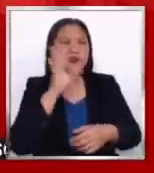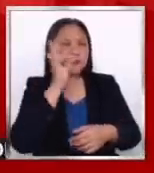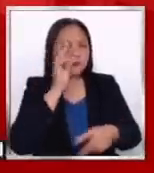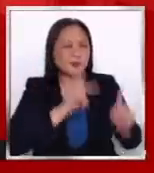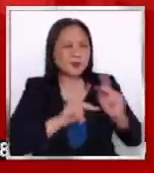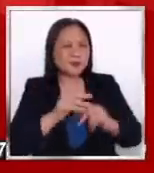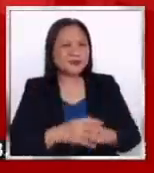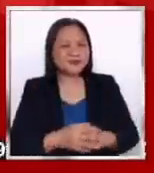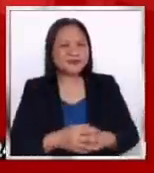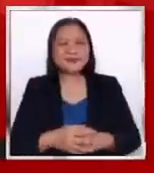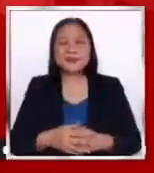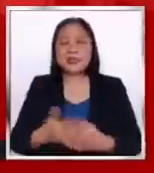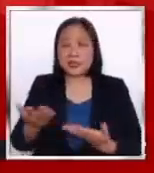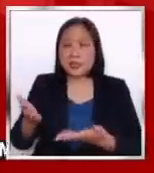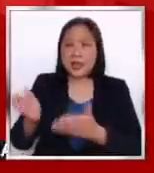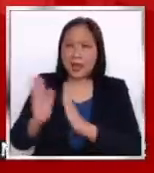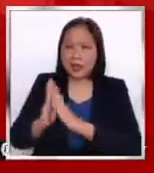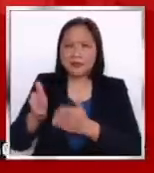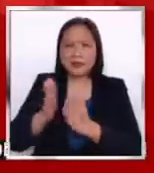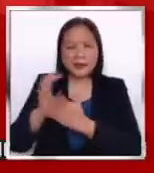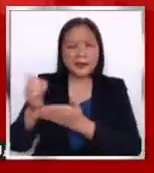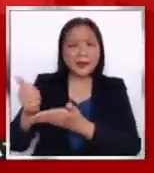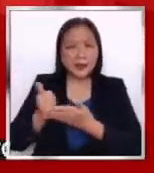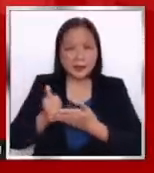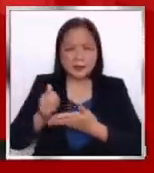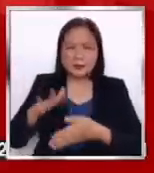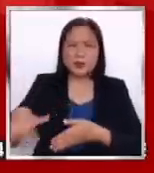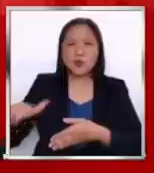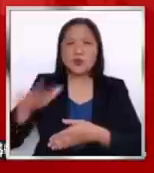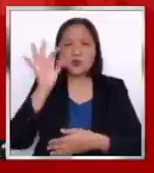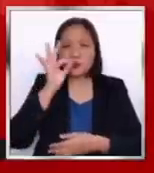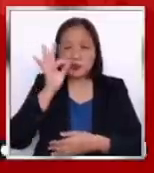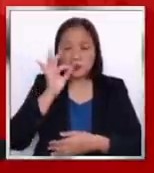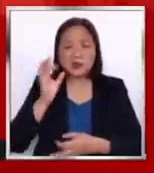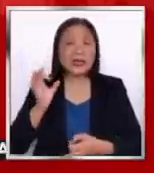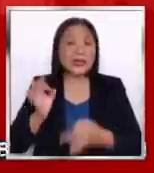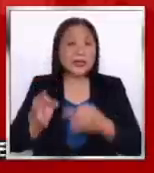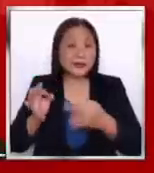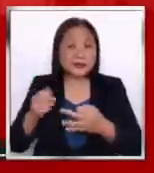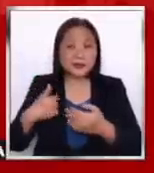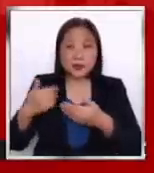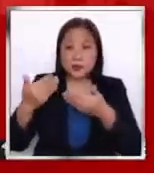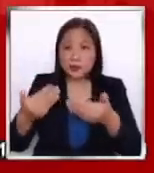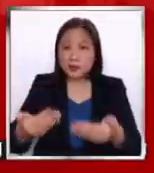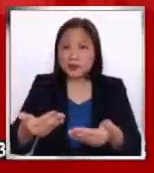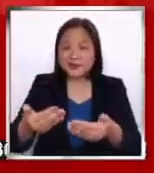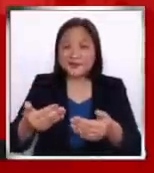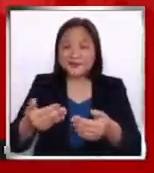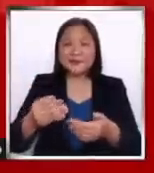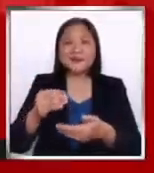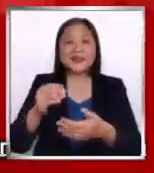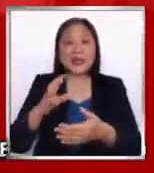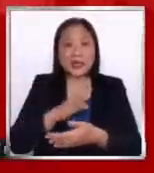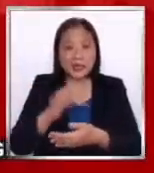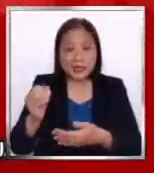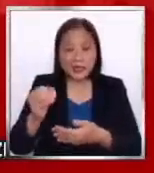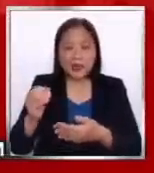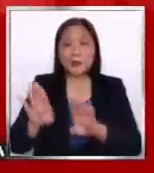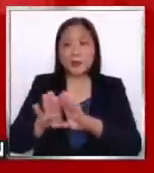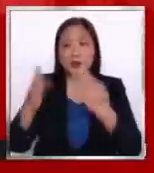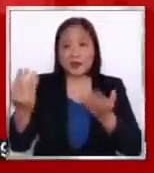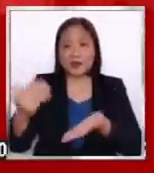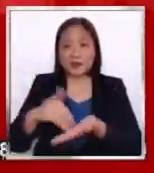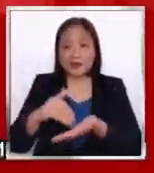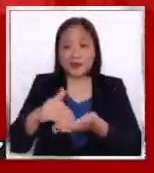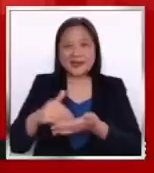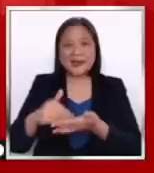tulong, Mel, ng lahat ng Pilipino. Mm-hmm. Na kung sakali magpatuloy ito at sa pagbubukas muli ng sesyon ng